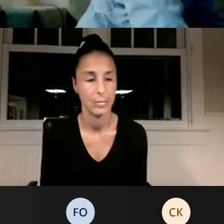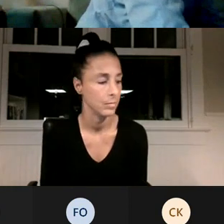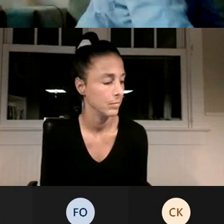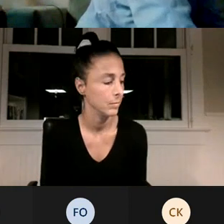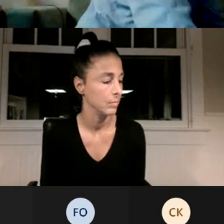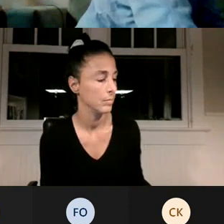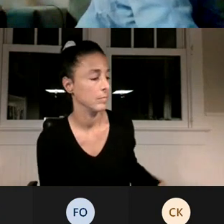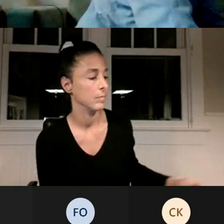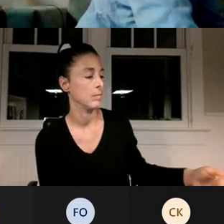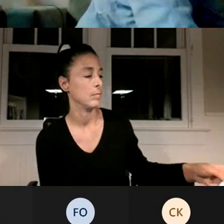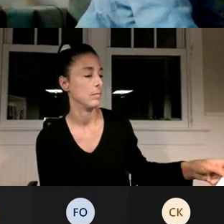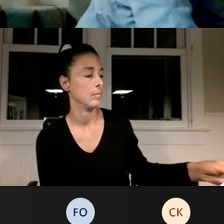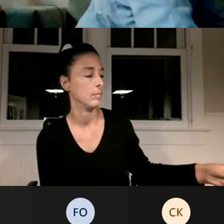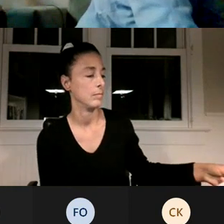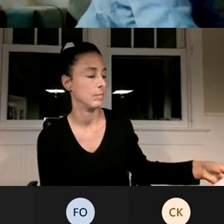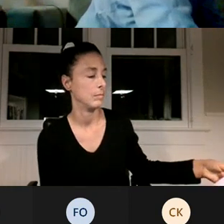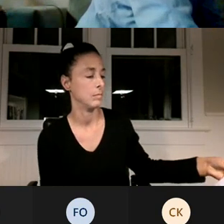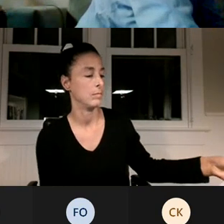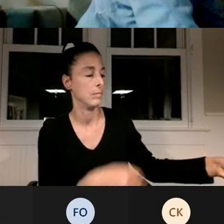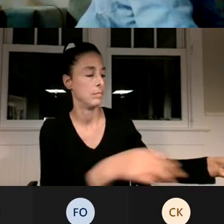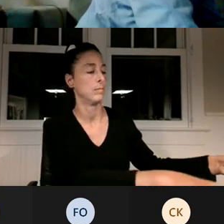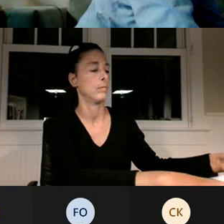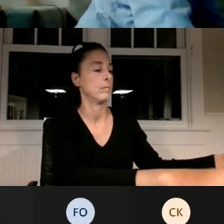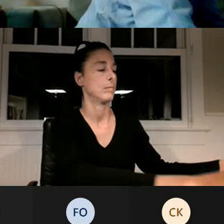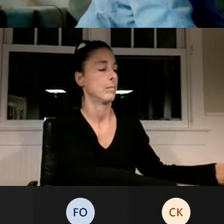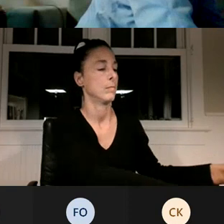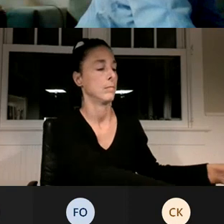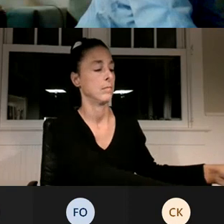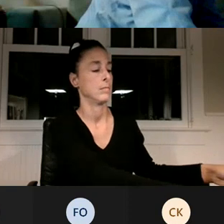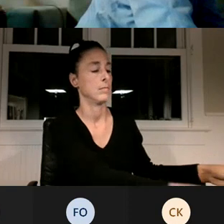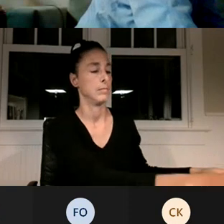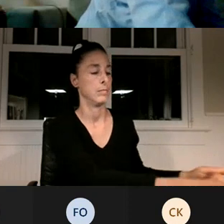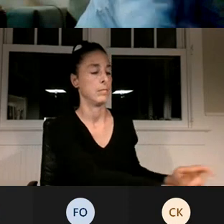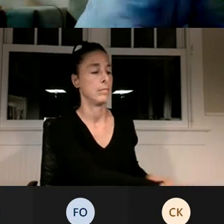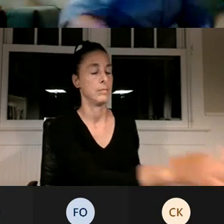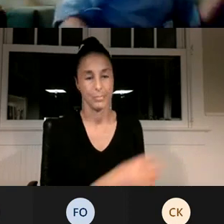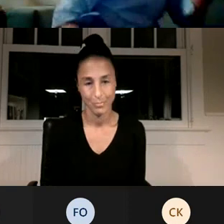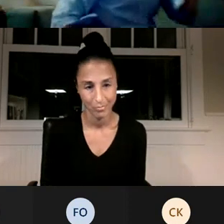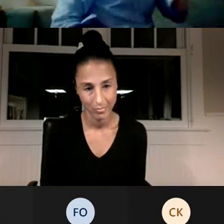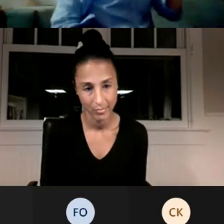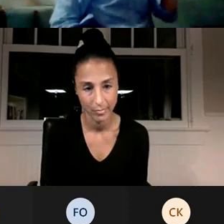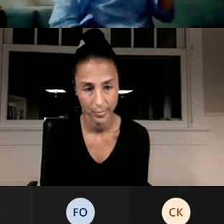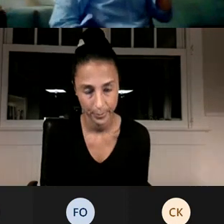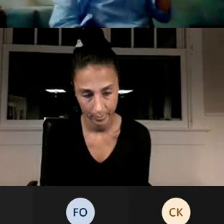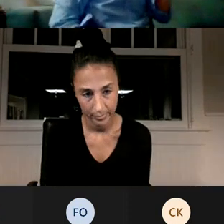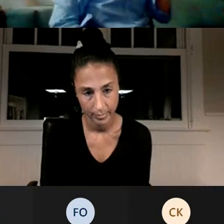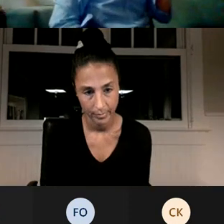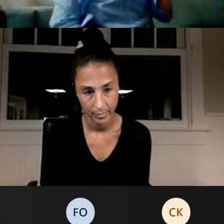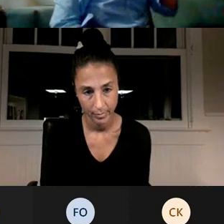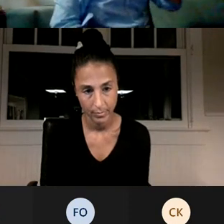so 600. So in total, it's, if you don't count senior housing, or even if you meet all three of those apartments, it's probably in